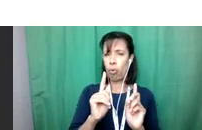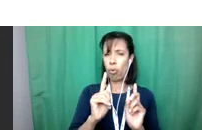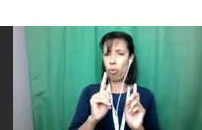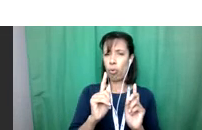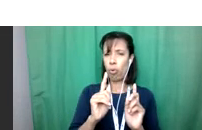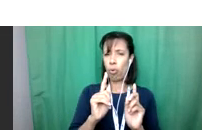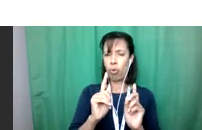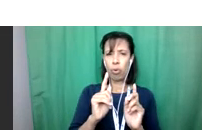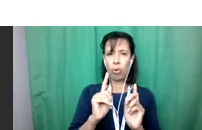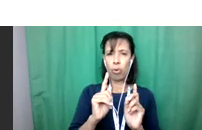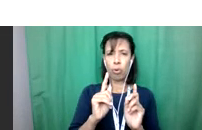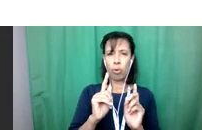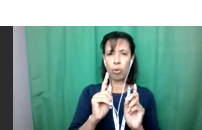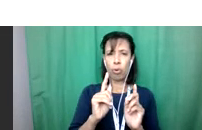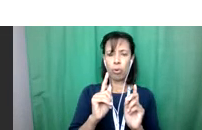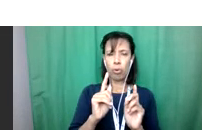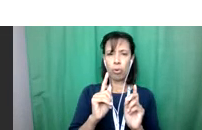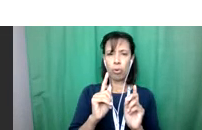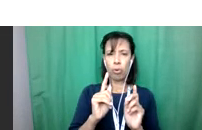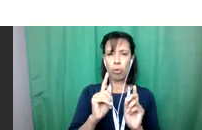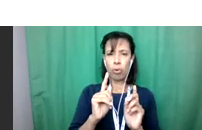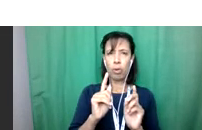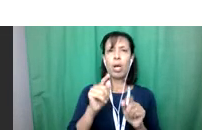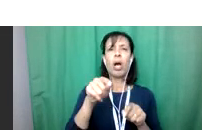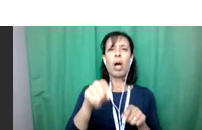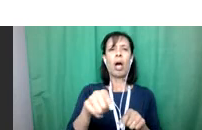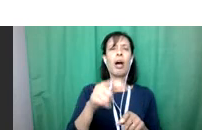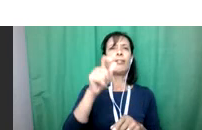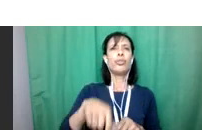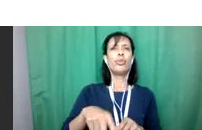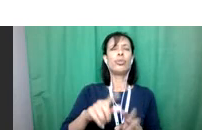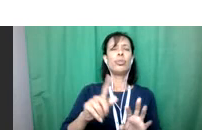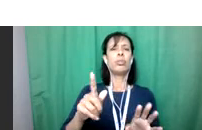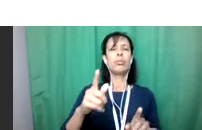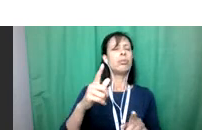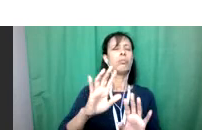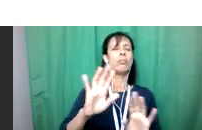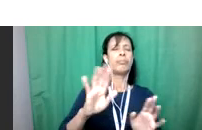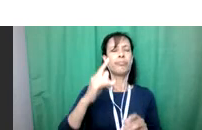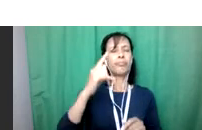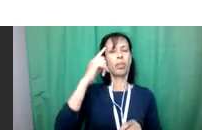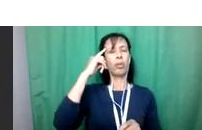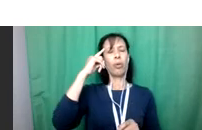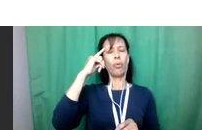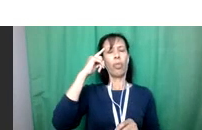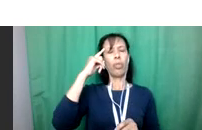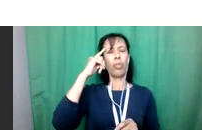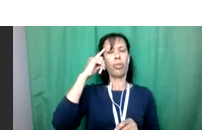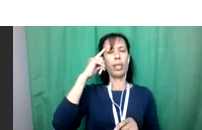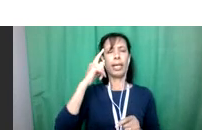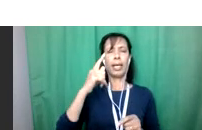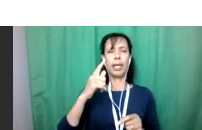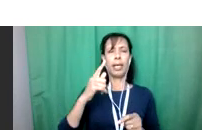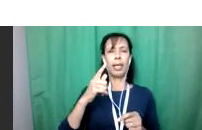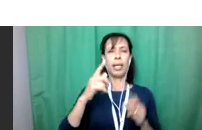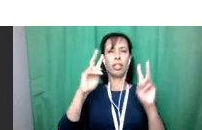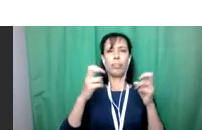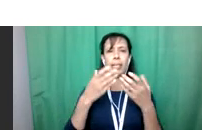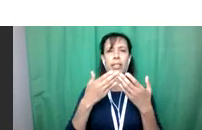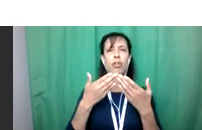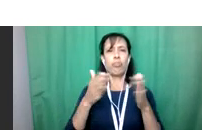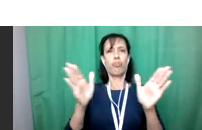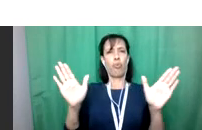Oh no, I was thinking rather broad. I was thinking rather broad. What do you call it? Topic as well about